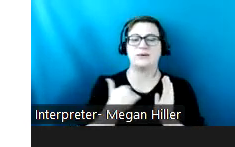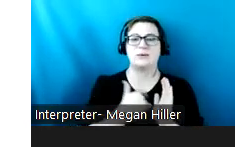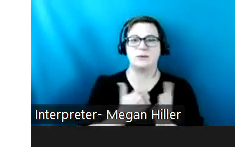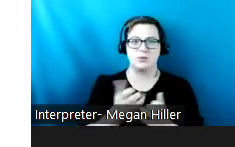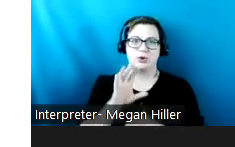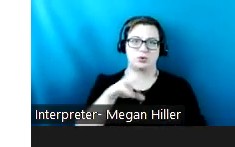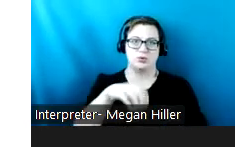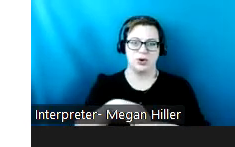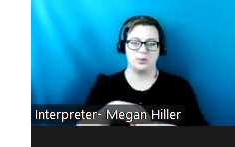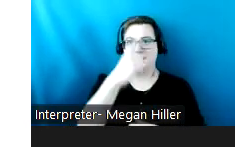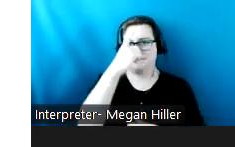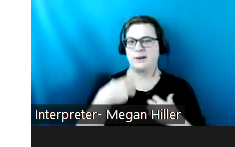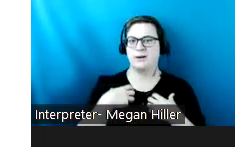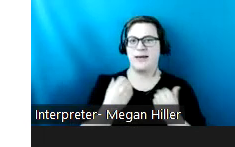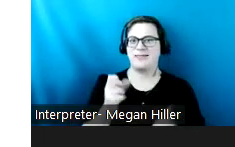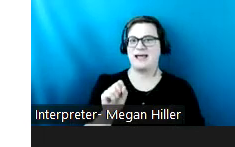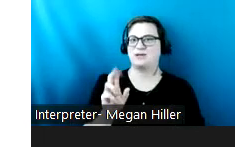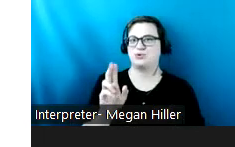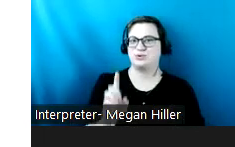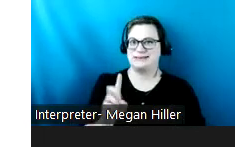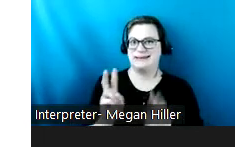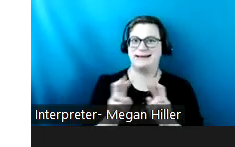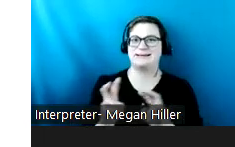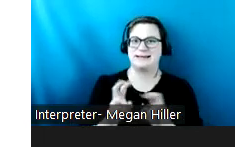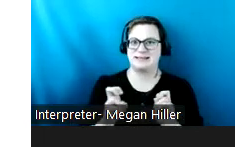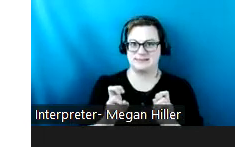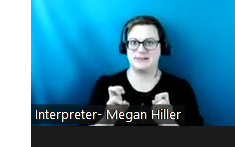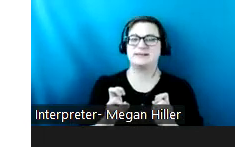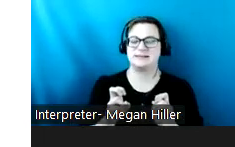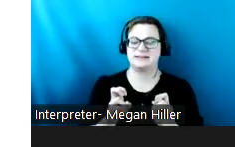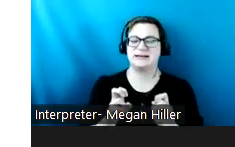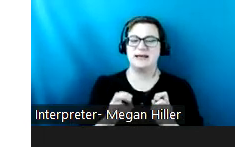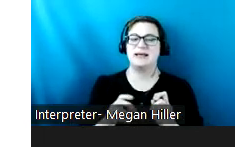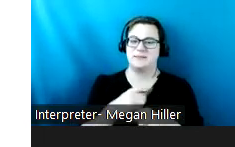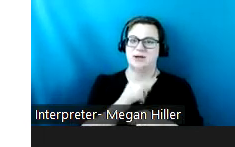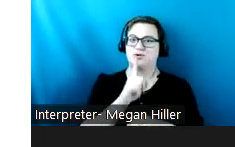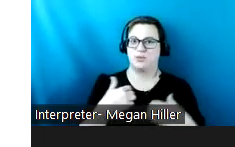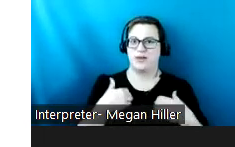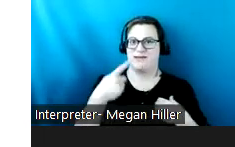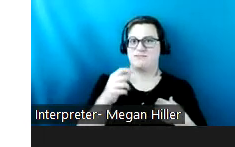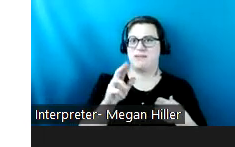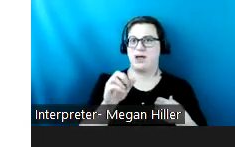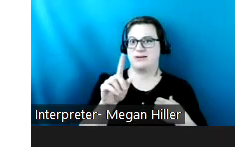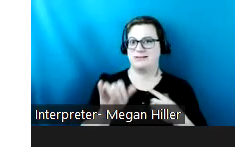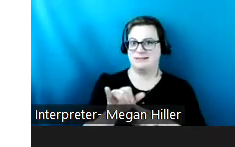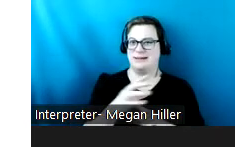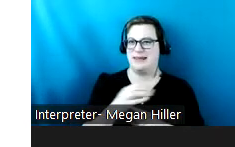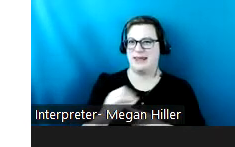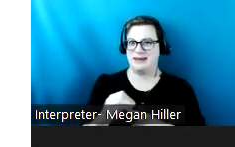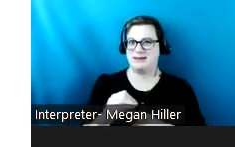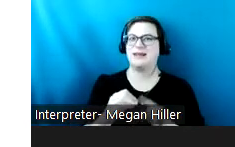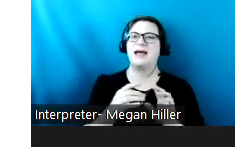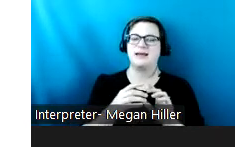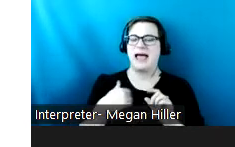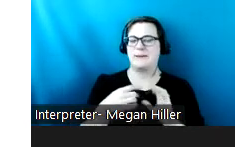mental health and SUD assessment criteria, making sure we're having that parity. And again, as I said earlier, addition of risk assessment